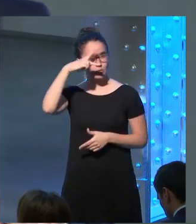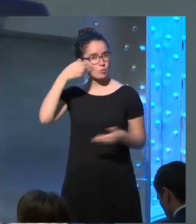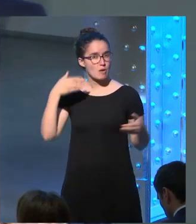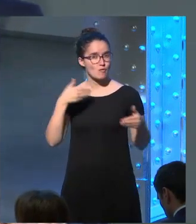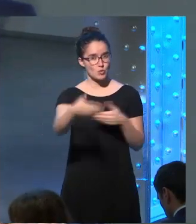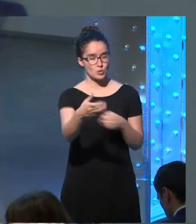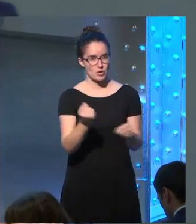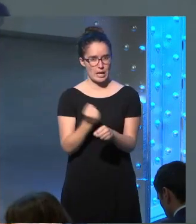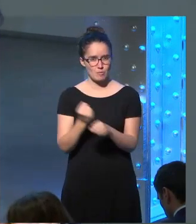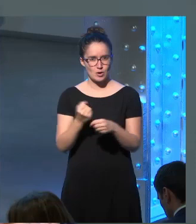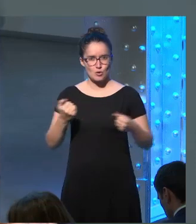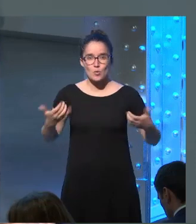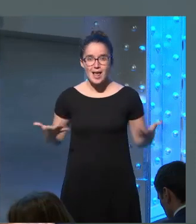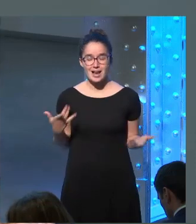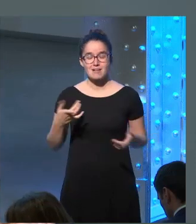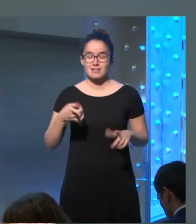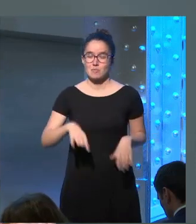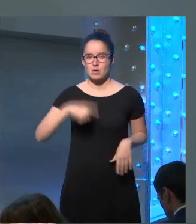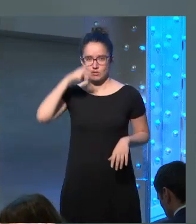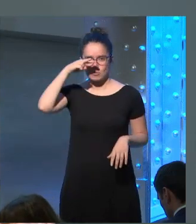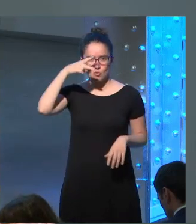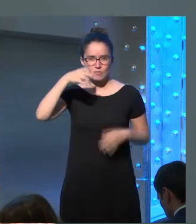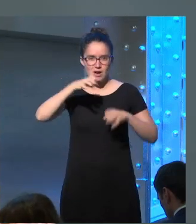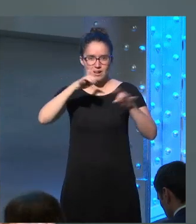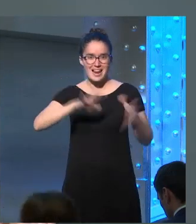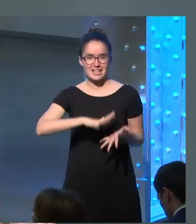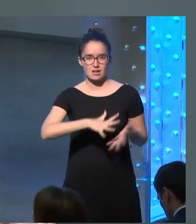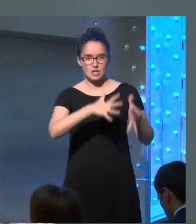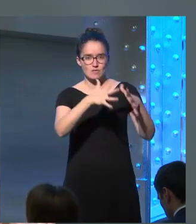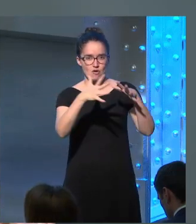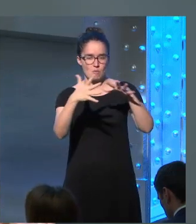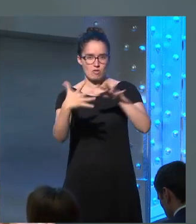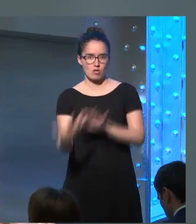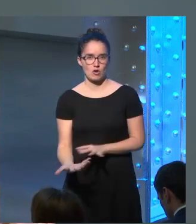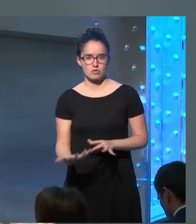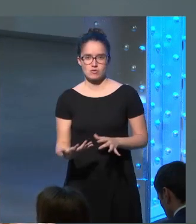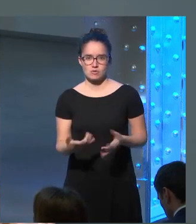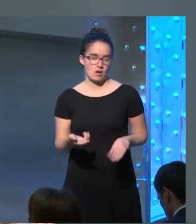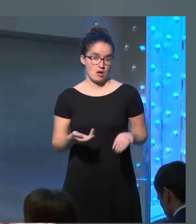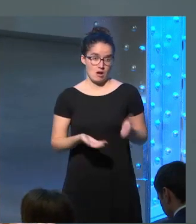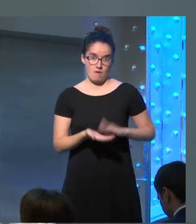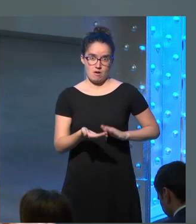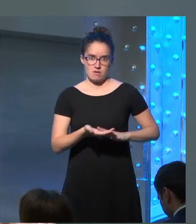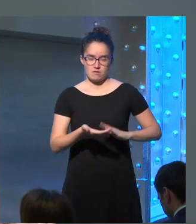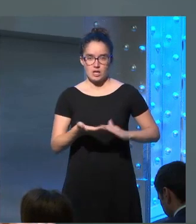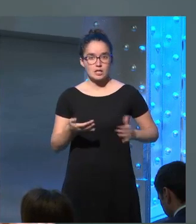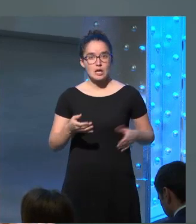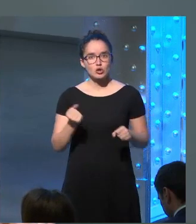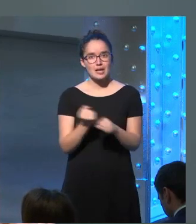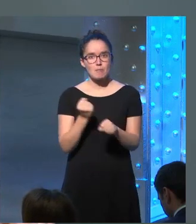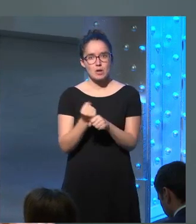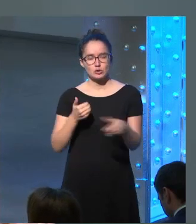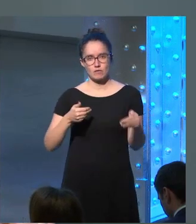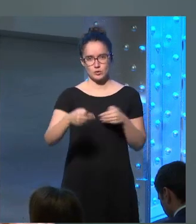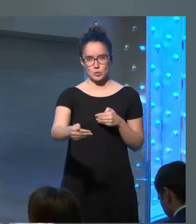journeys require the participation of others. We are concerned with the future of employment, and we are concerned with that transformation that is going to